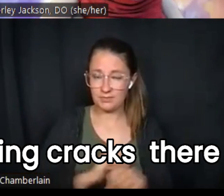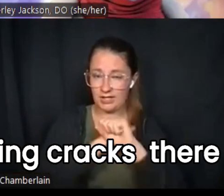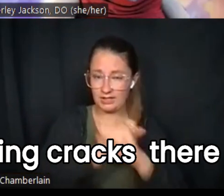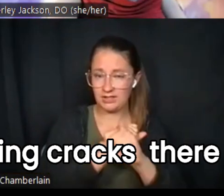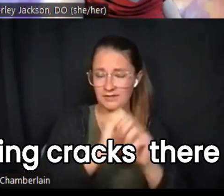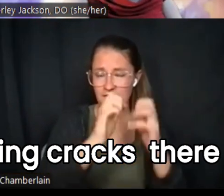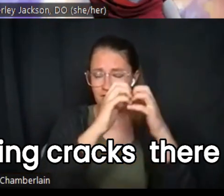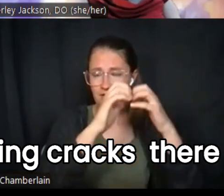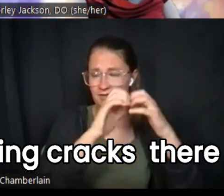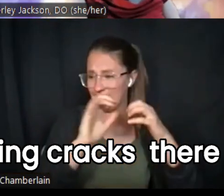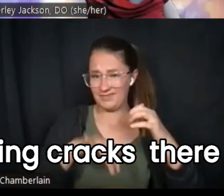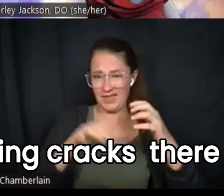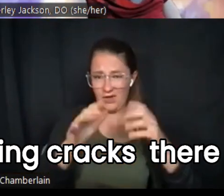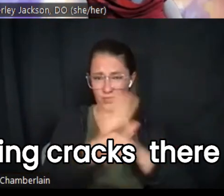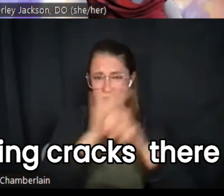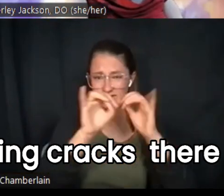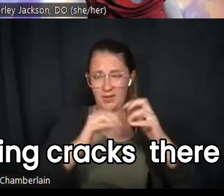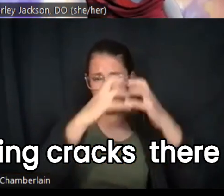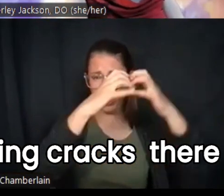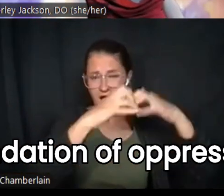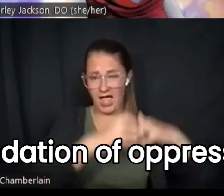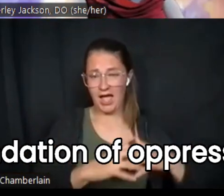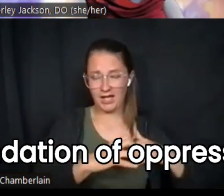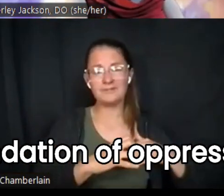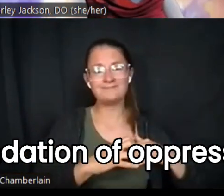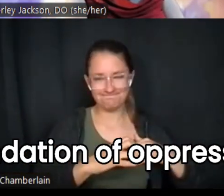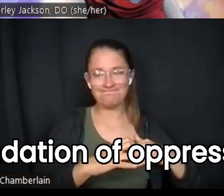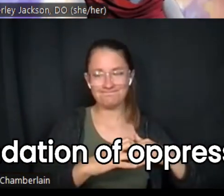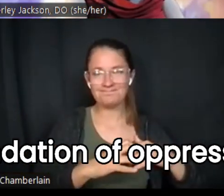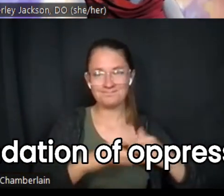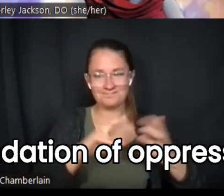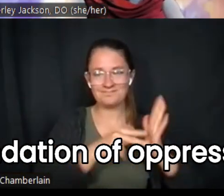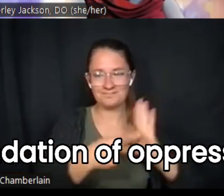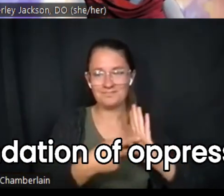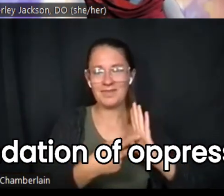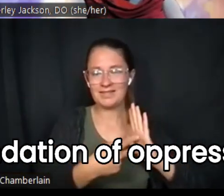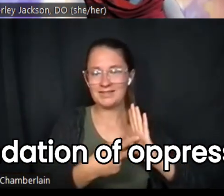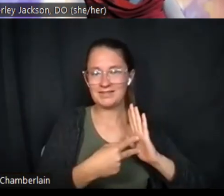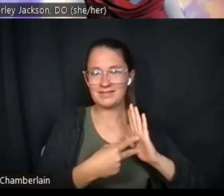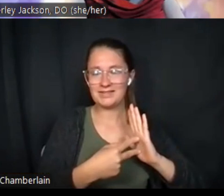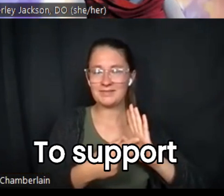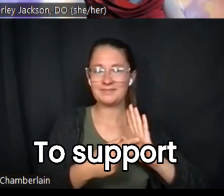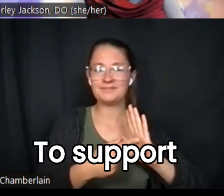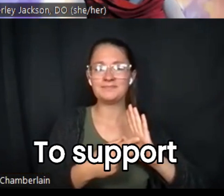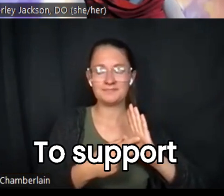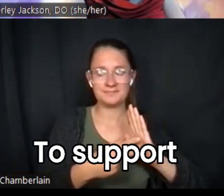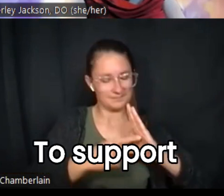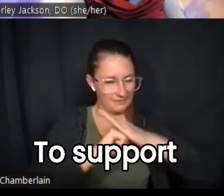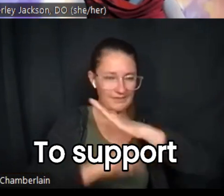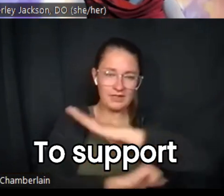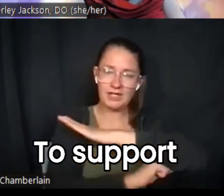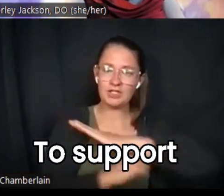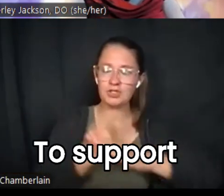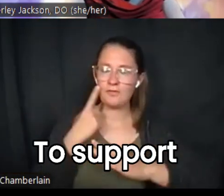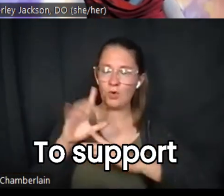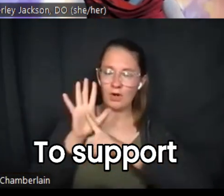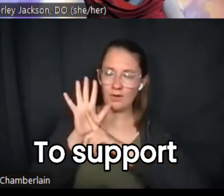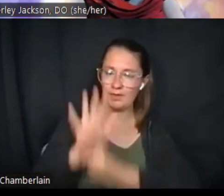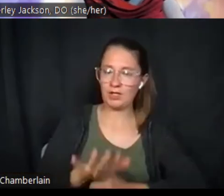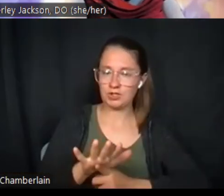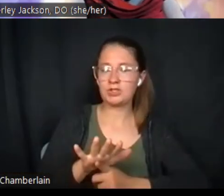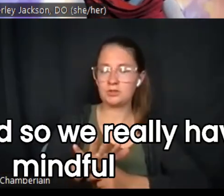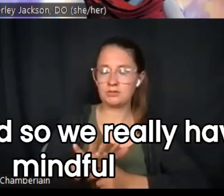and having cracks, there will be a foundation of oppression to